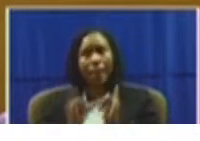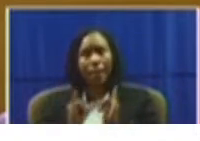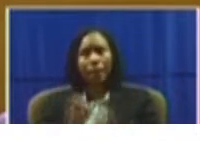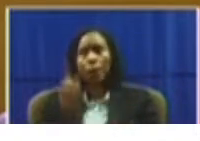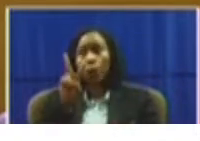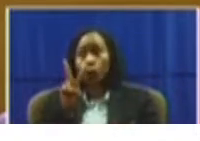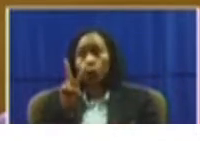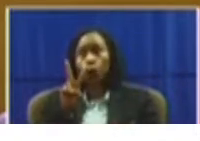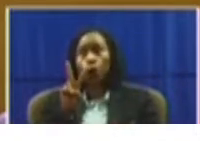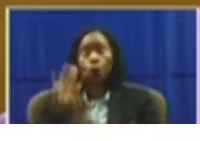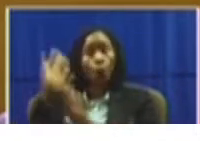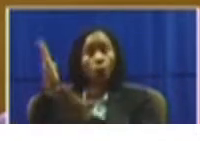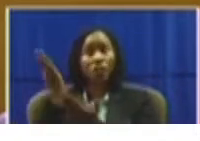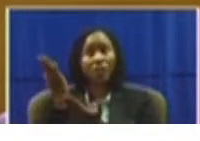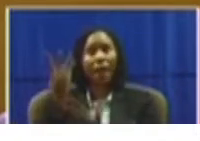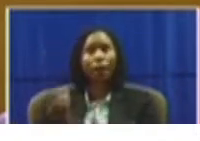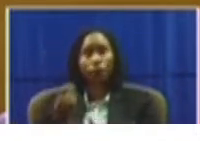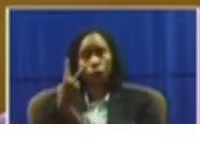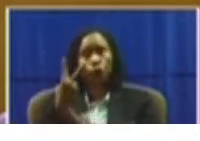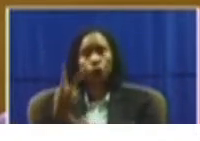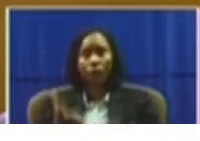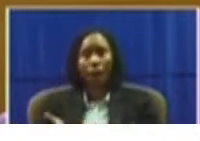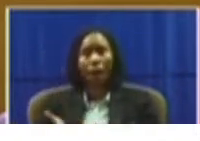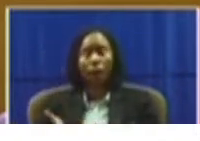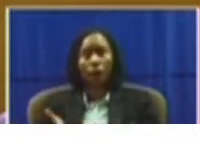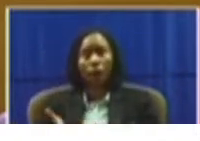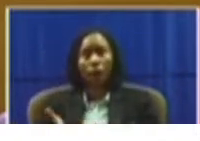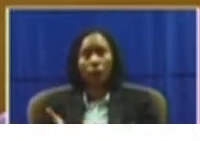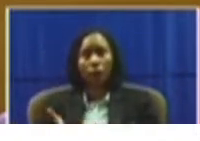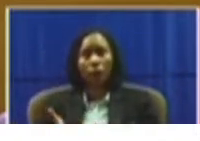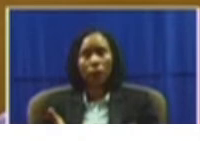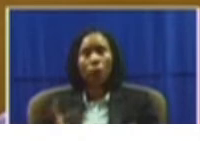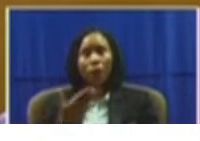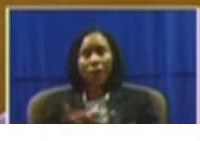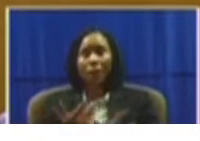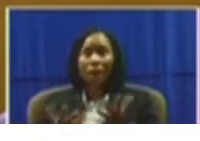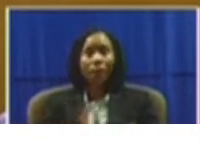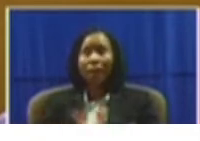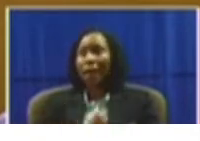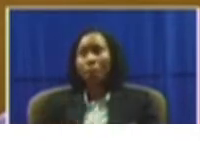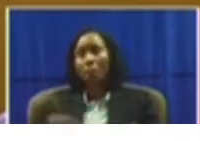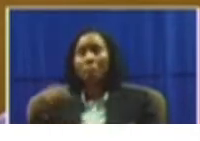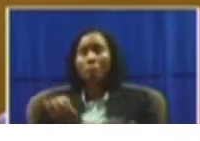here before us. And we are likely to adjourn this session at midnight.